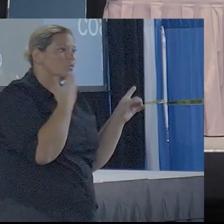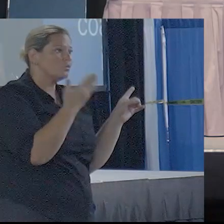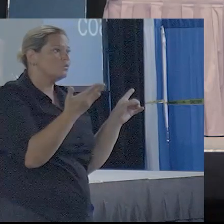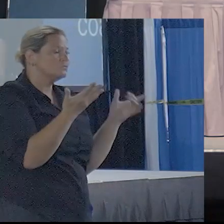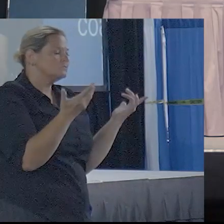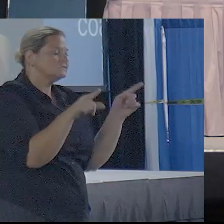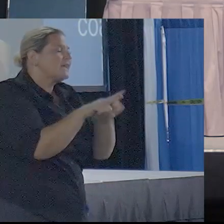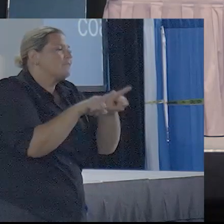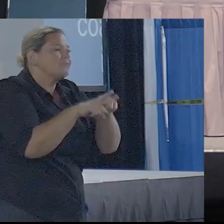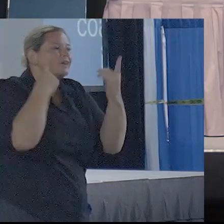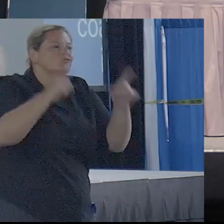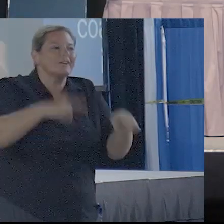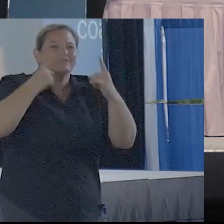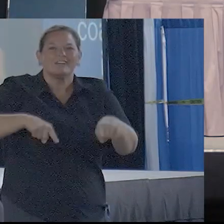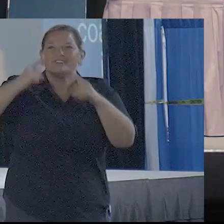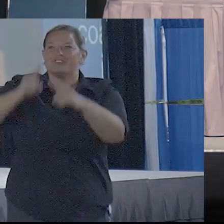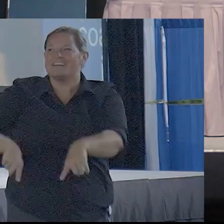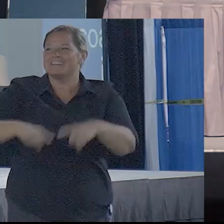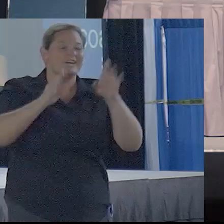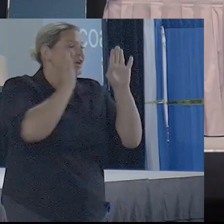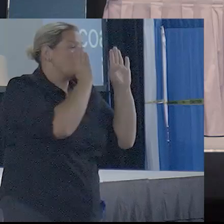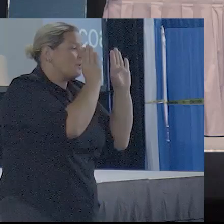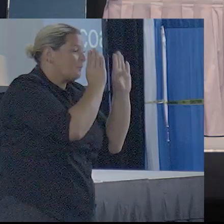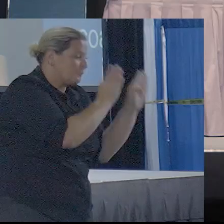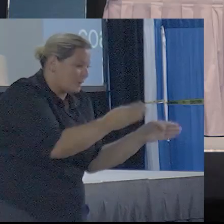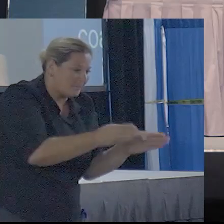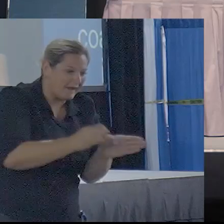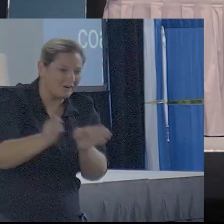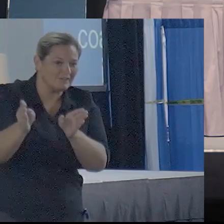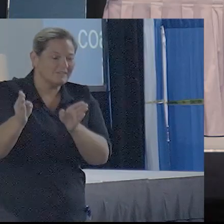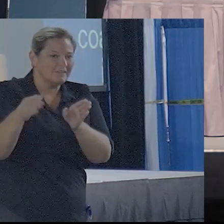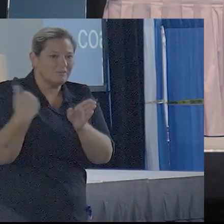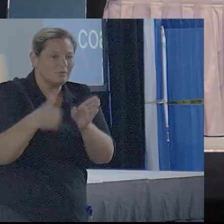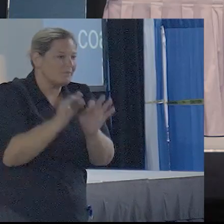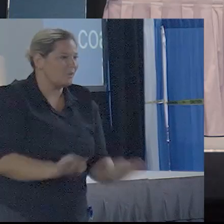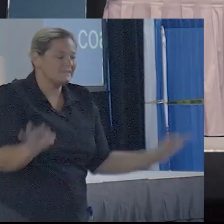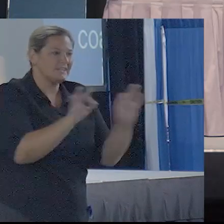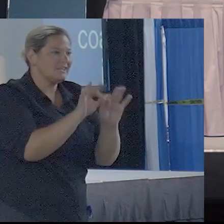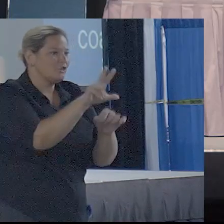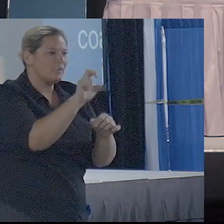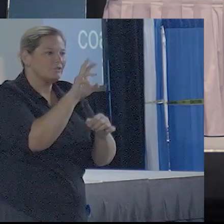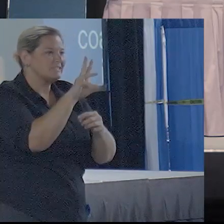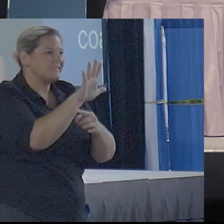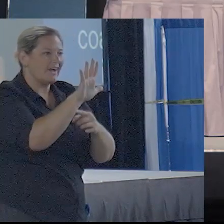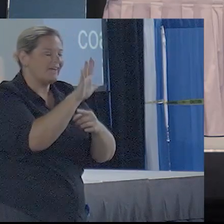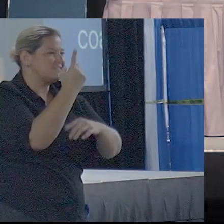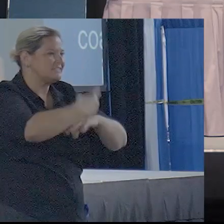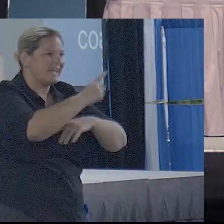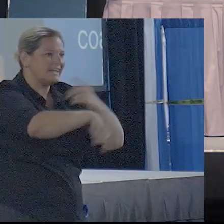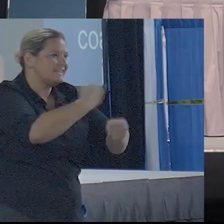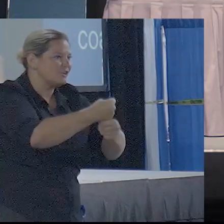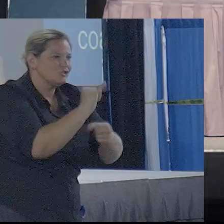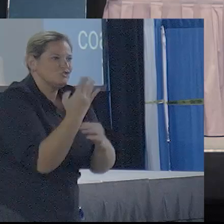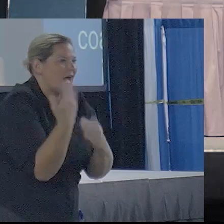y'all are saying, right? Preparedness is a 365-day-a-year job that we need to be doing, and